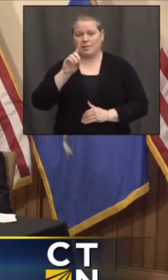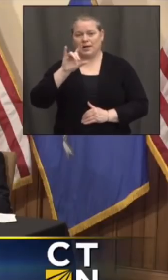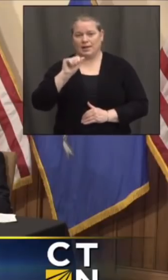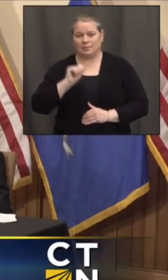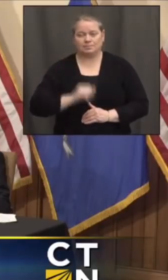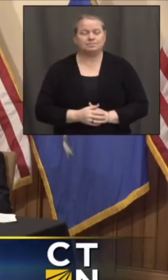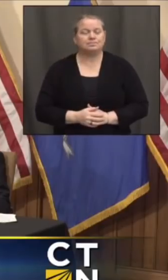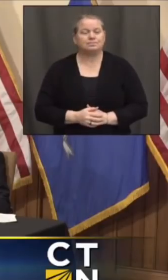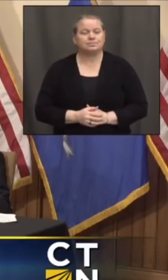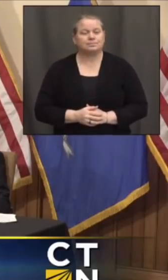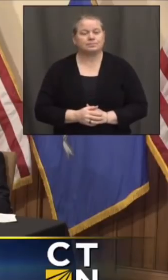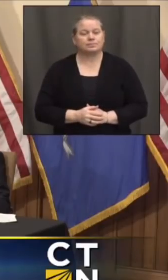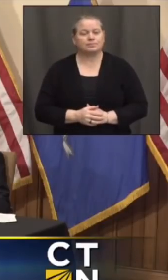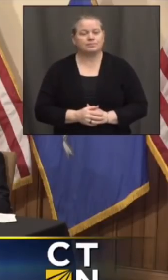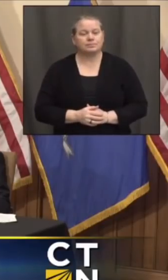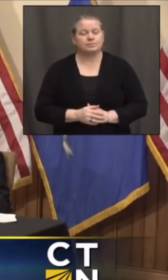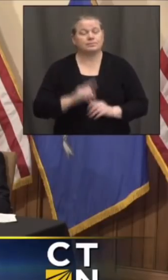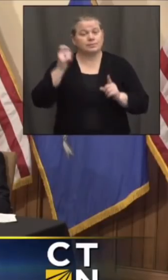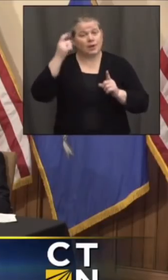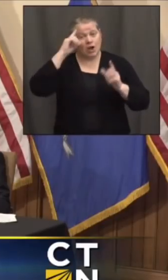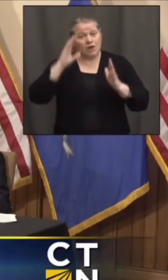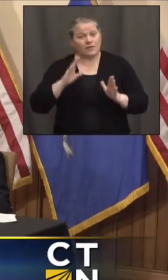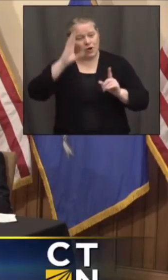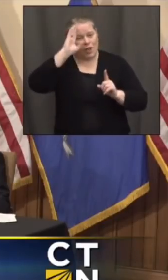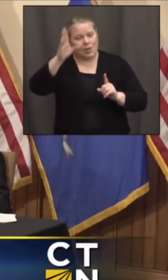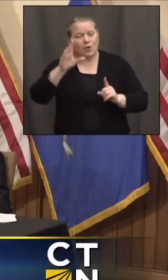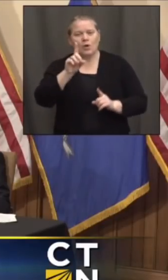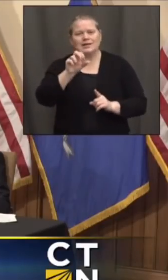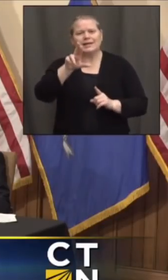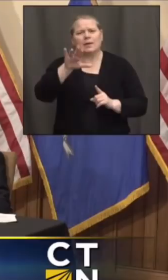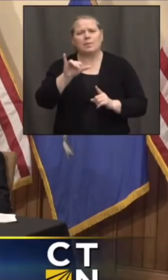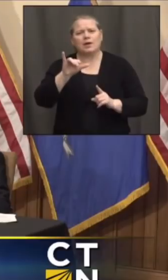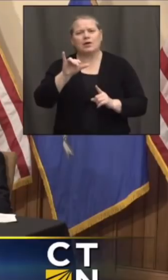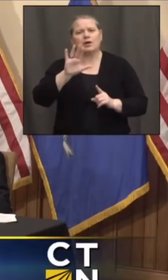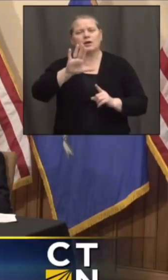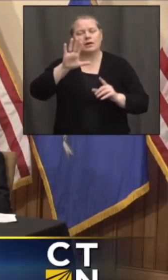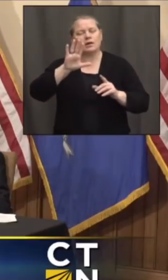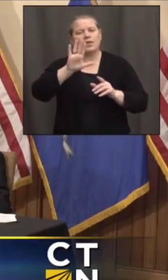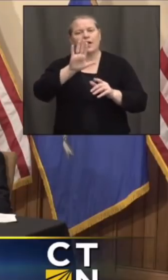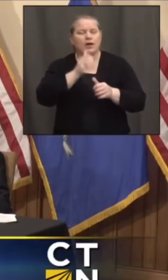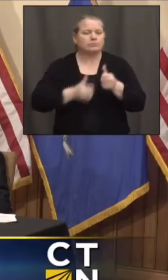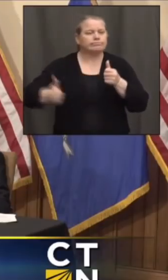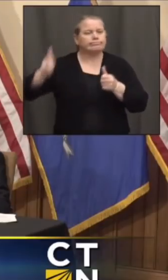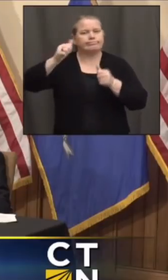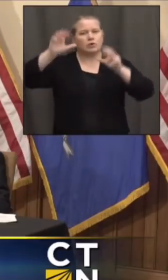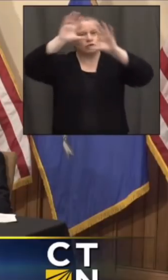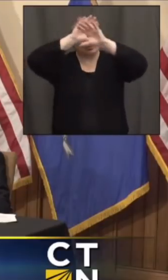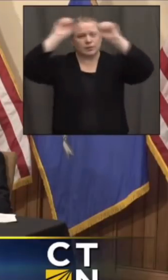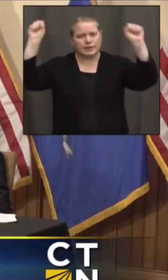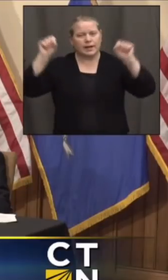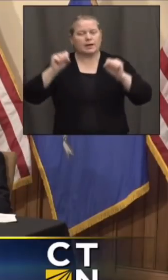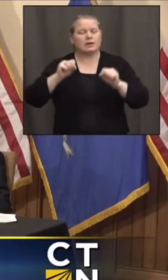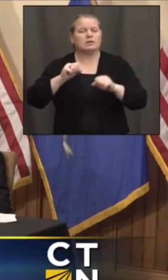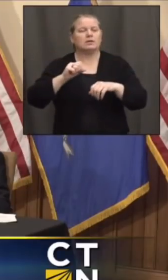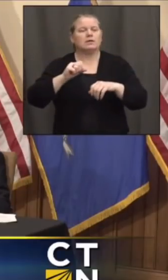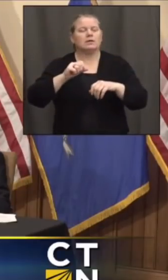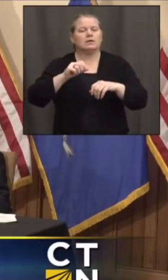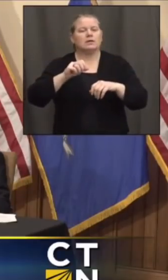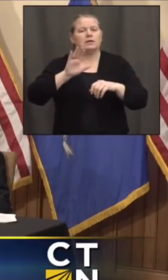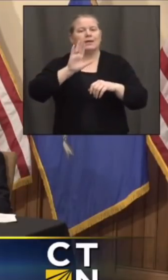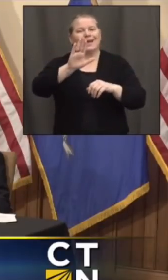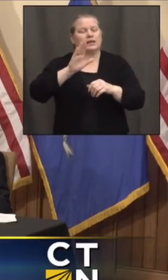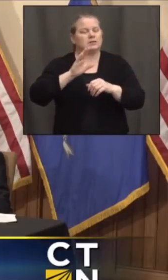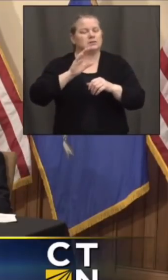Hey, Governor. Danbury Superintendent is making the argument that communities where there's been high incidence of the virus should have